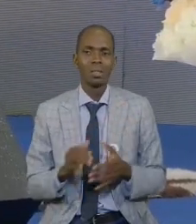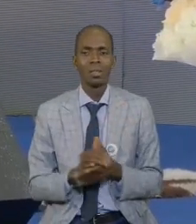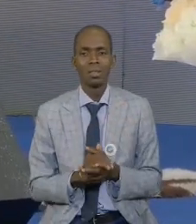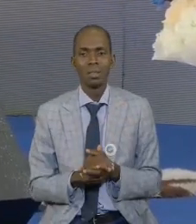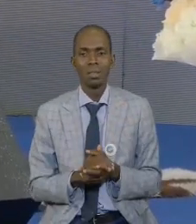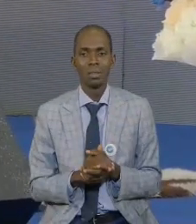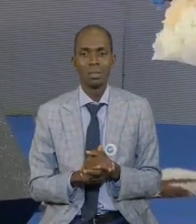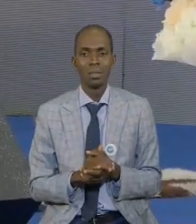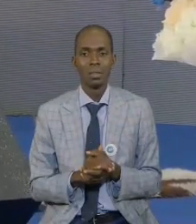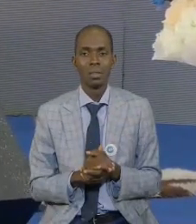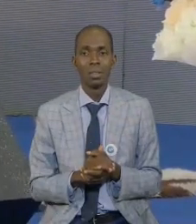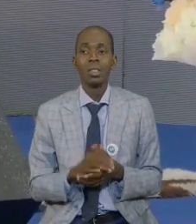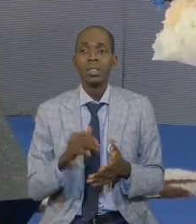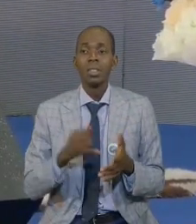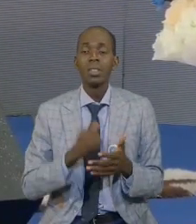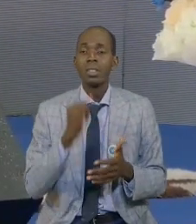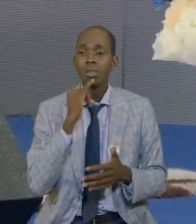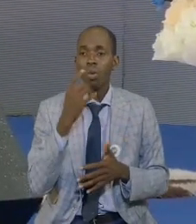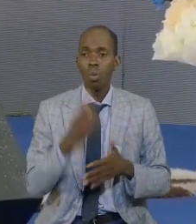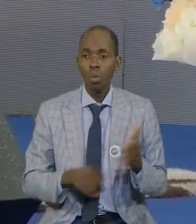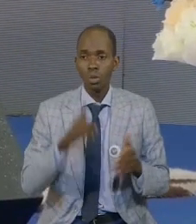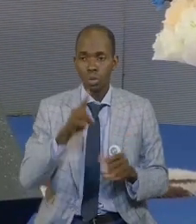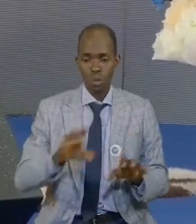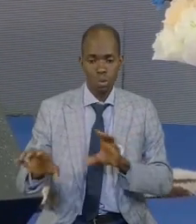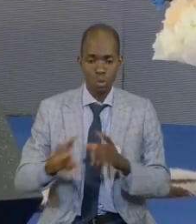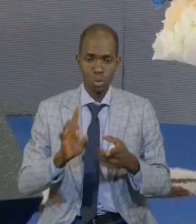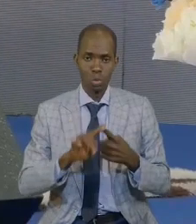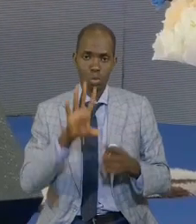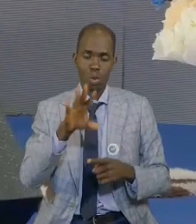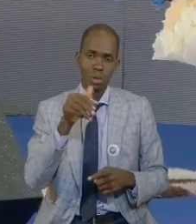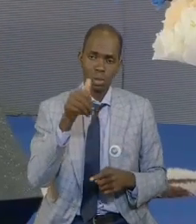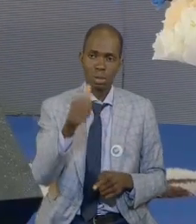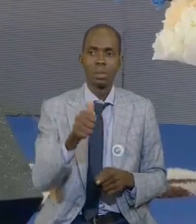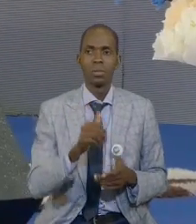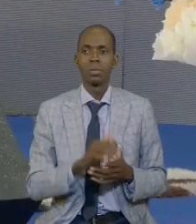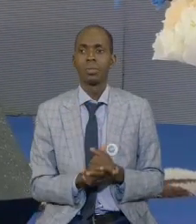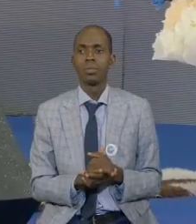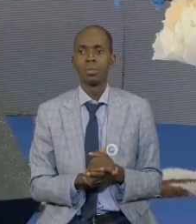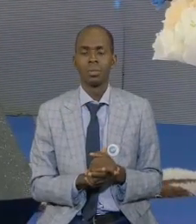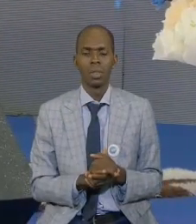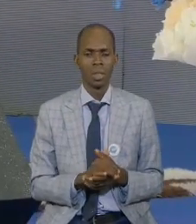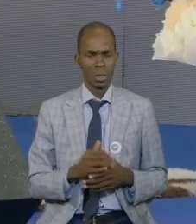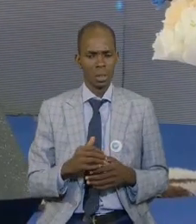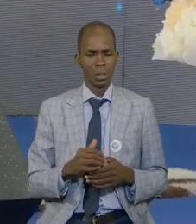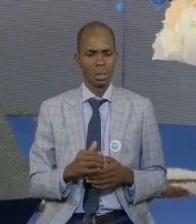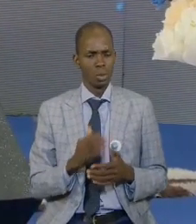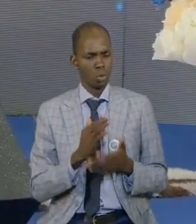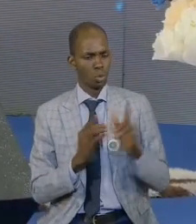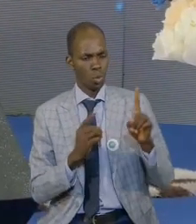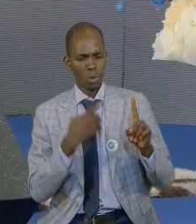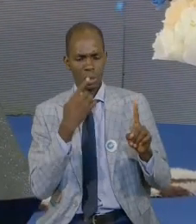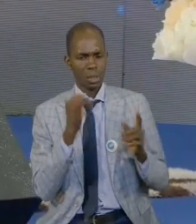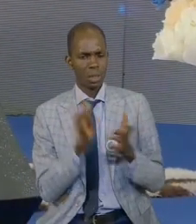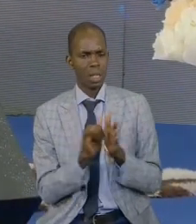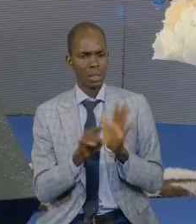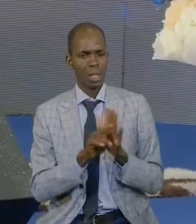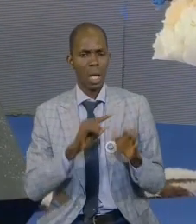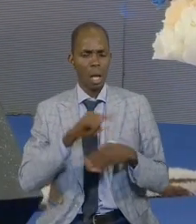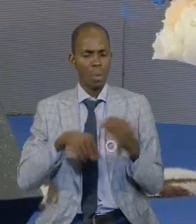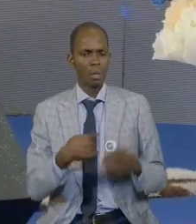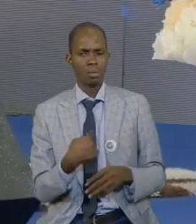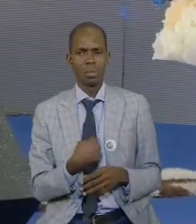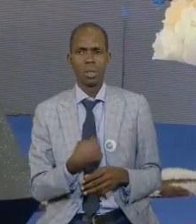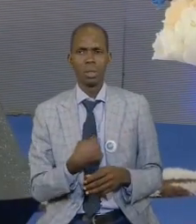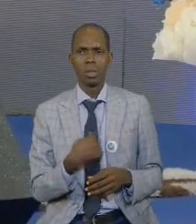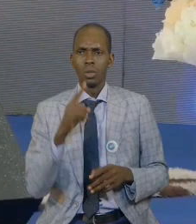it's what you do to yourself somebody said nothing about me you